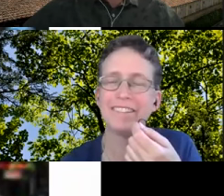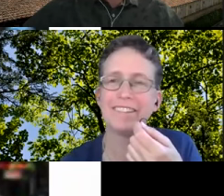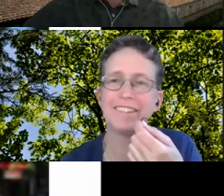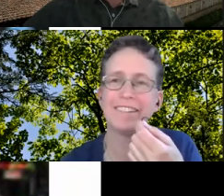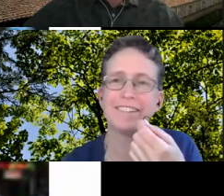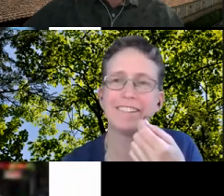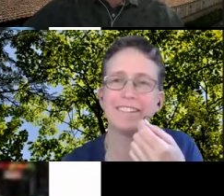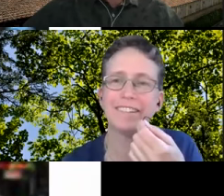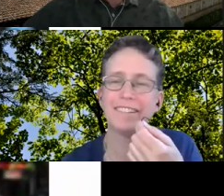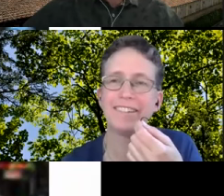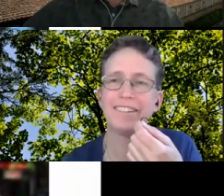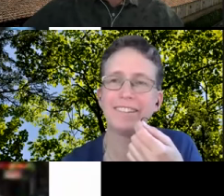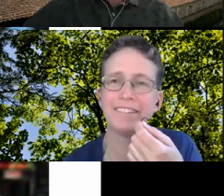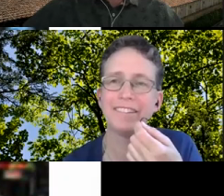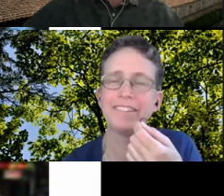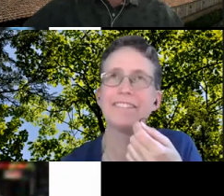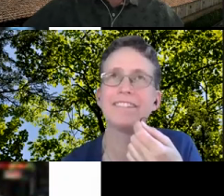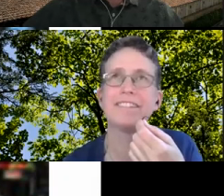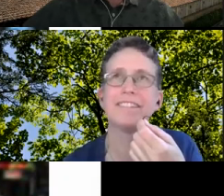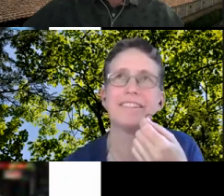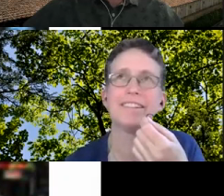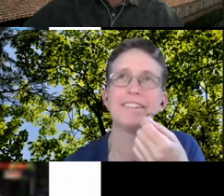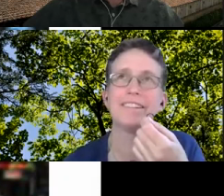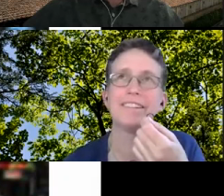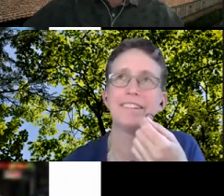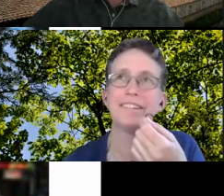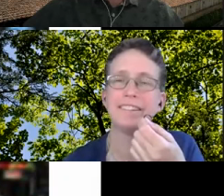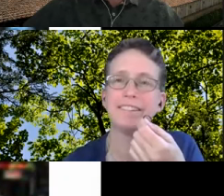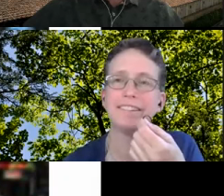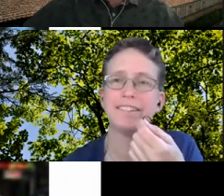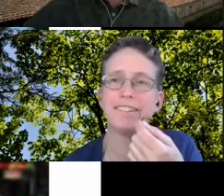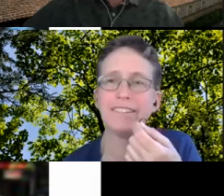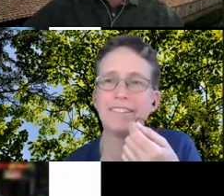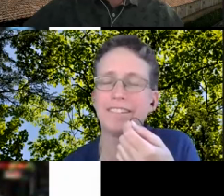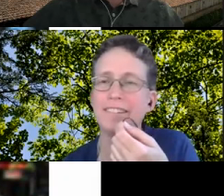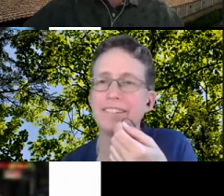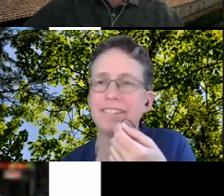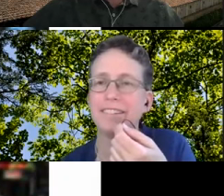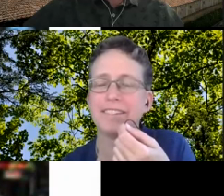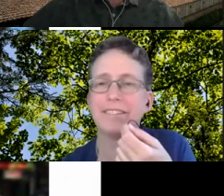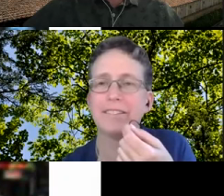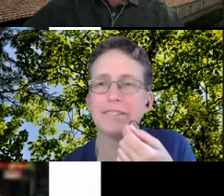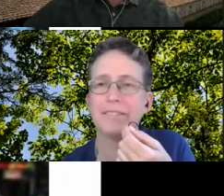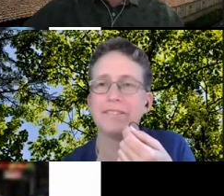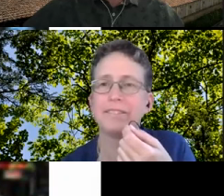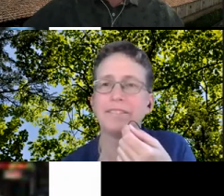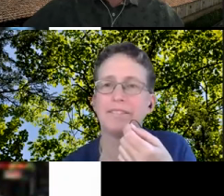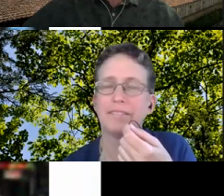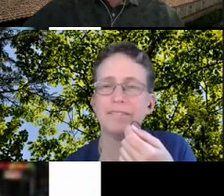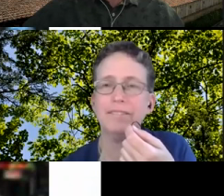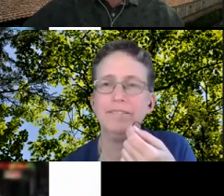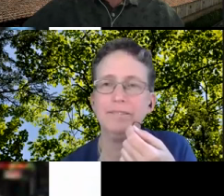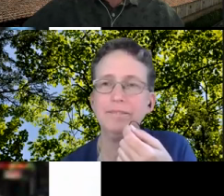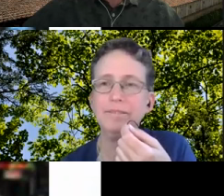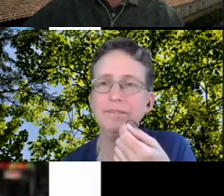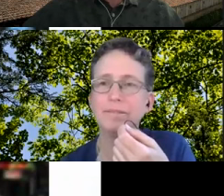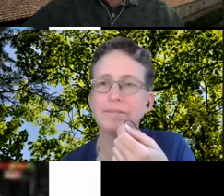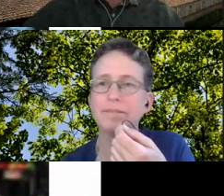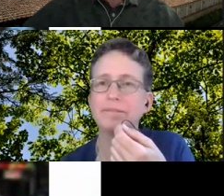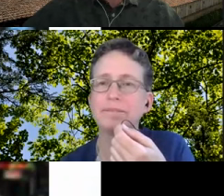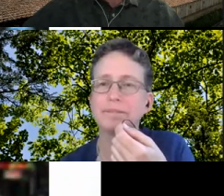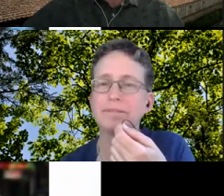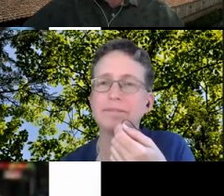like fruit and nut trees? How do we create green spaces for nature, diverse insects, animals, plants, not just what designers think works